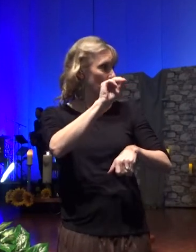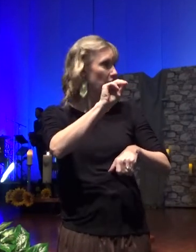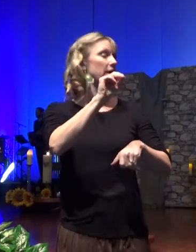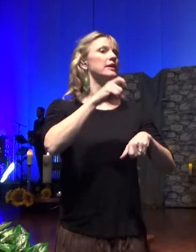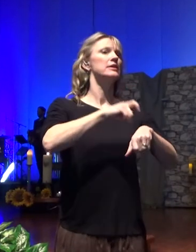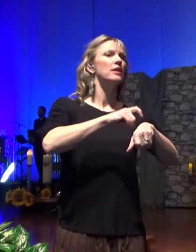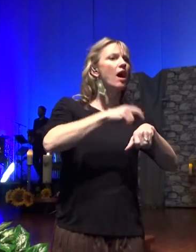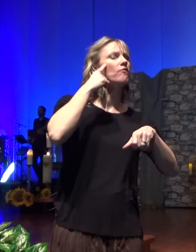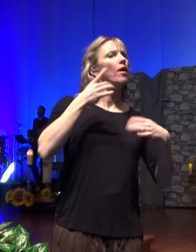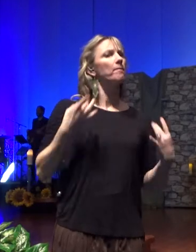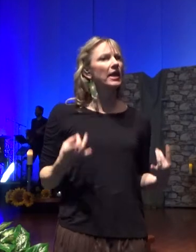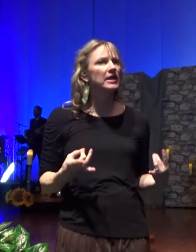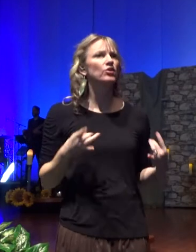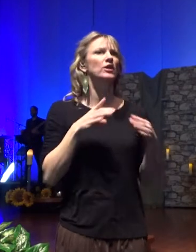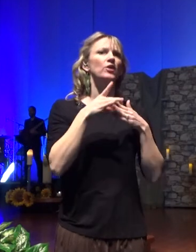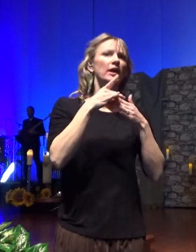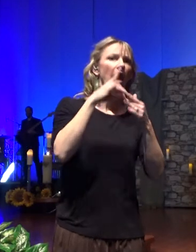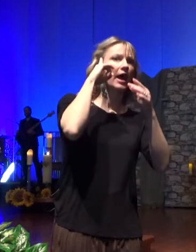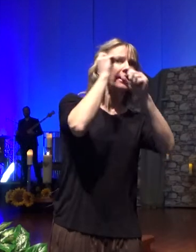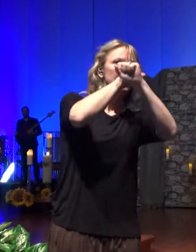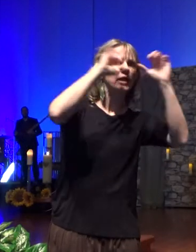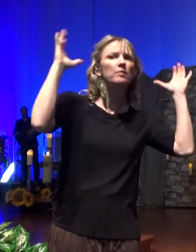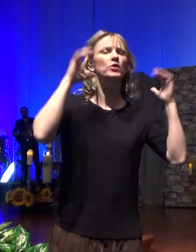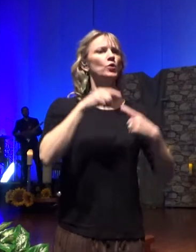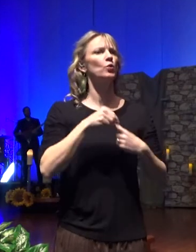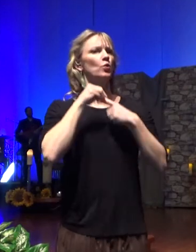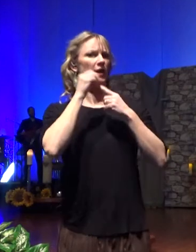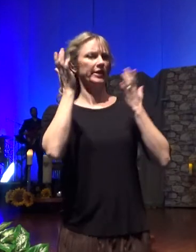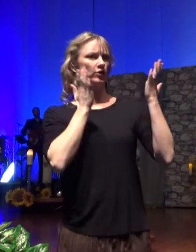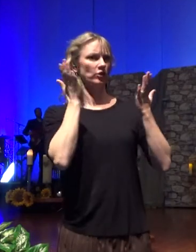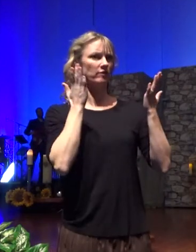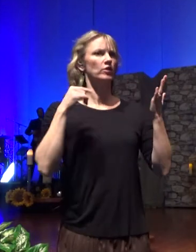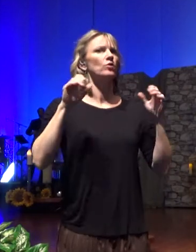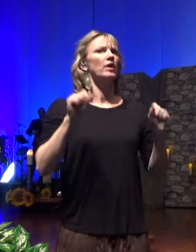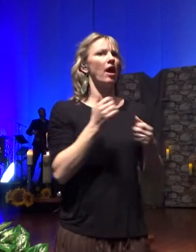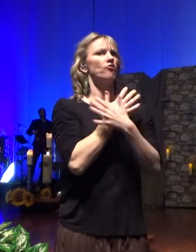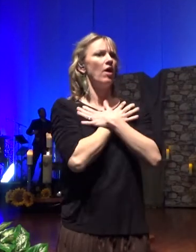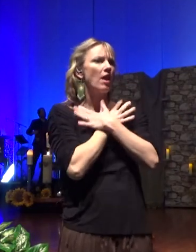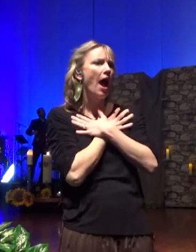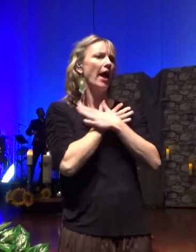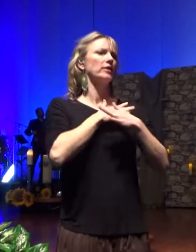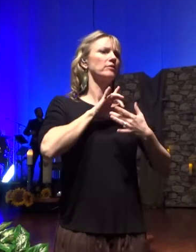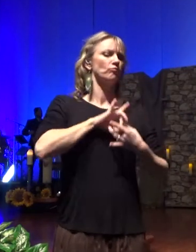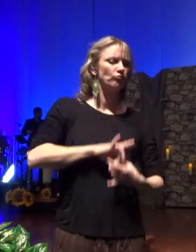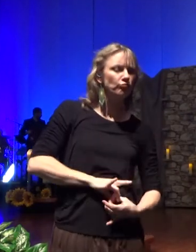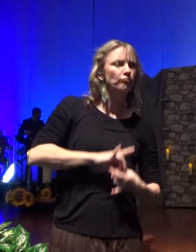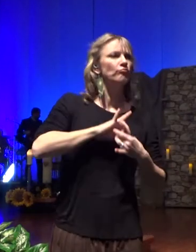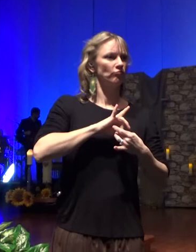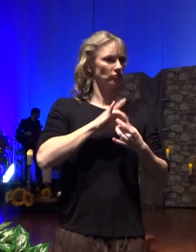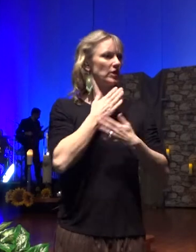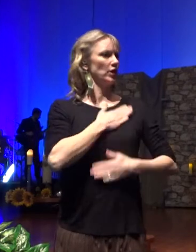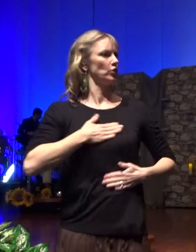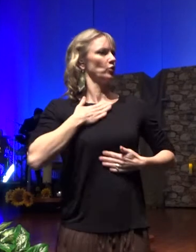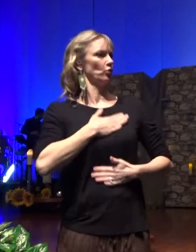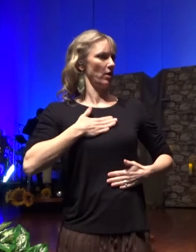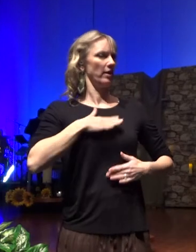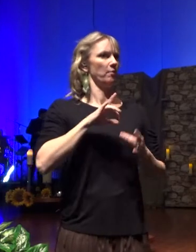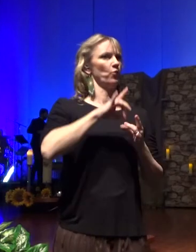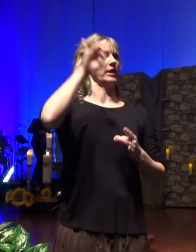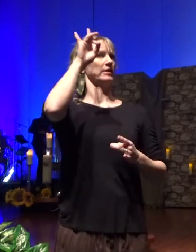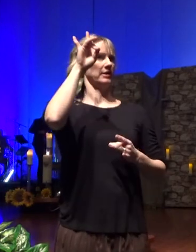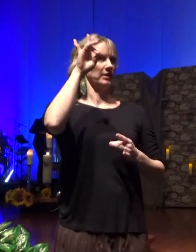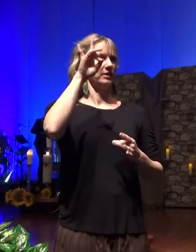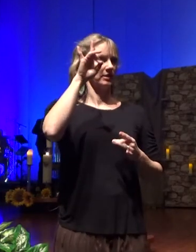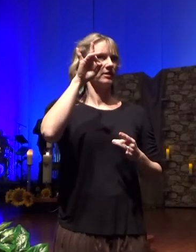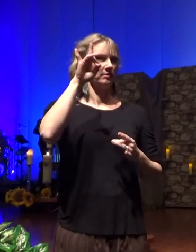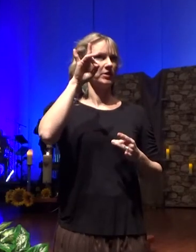p.m. It's a time of meditation, guided imagery. This is a unique service where you can just relax and settle in and enjoy the presence